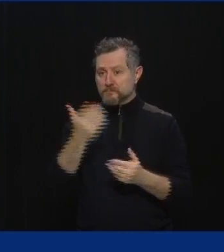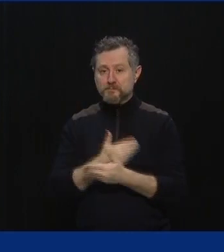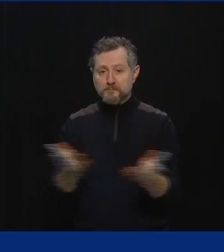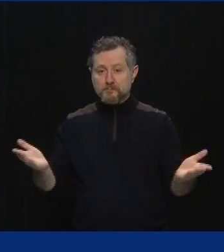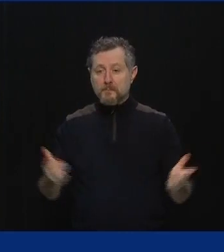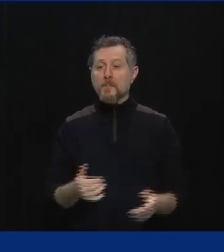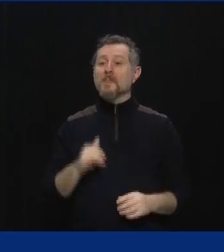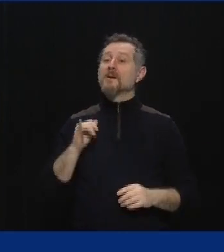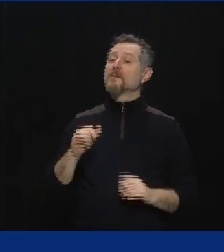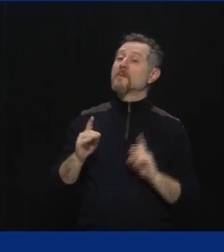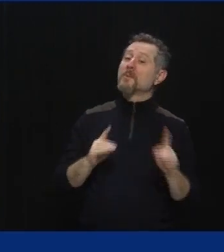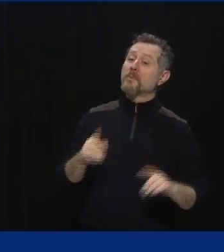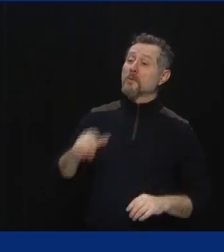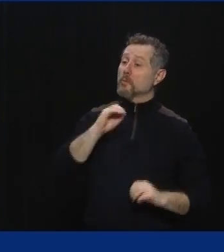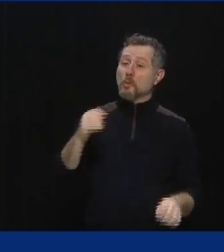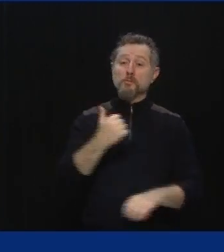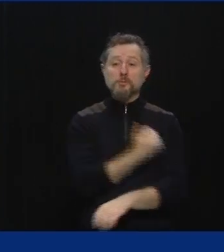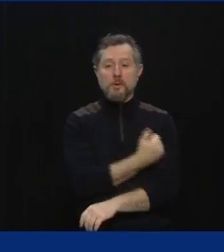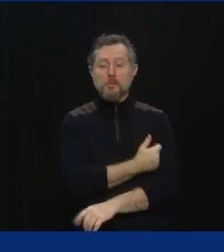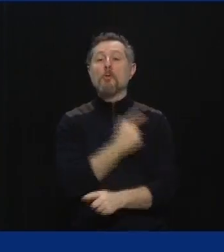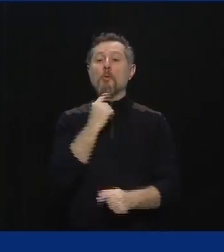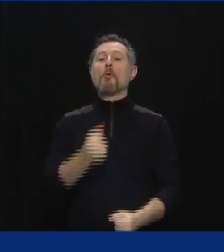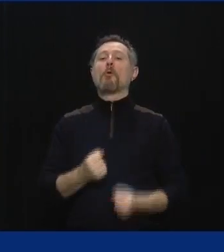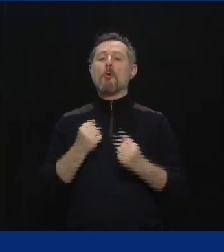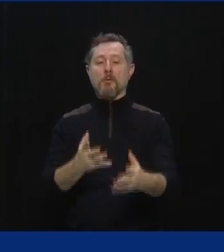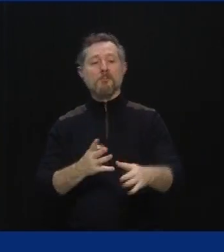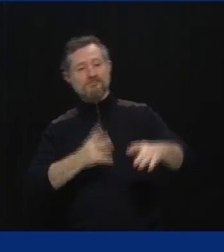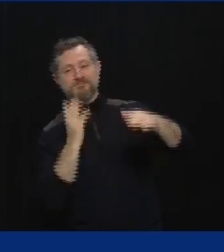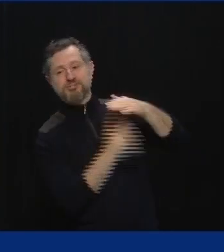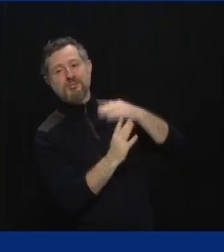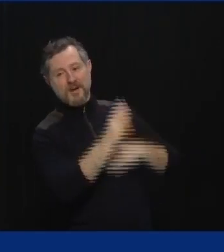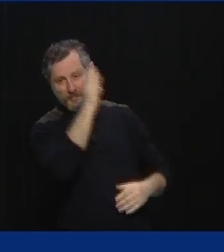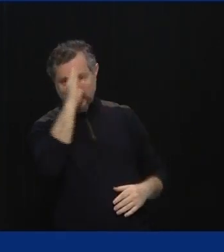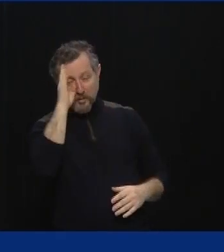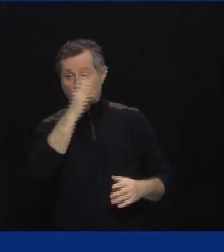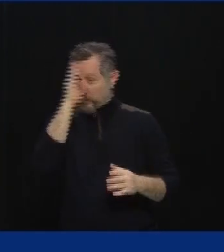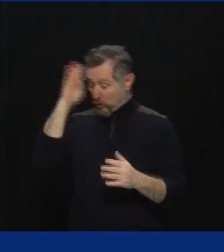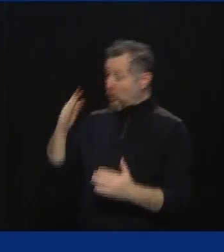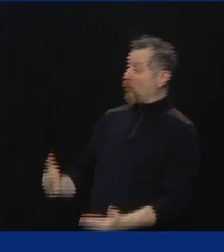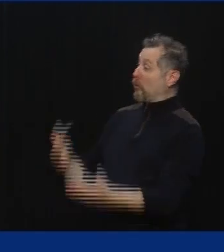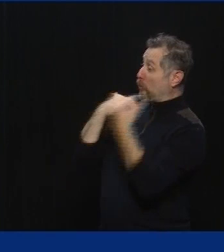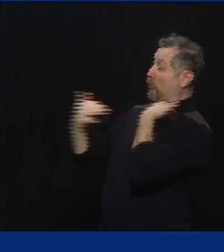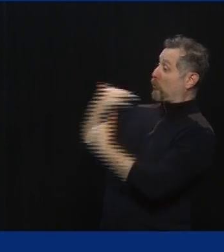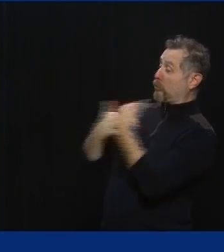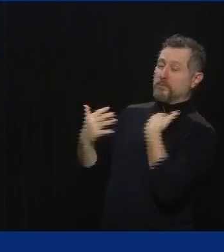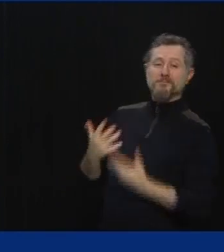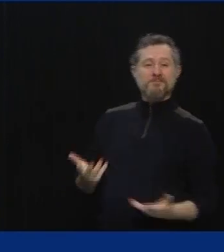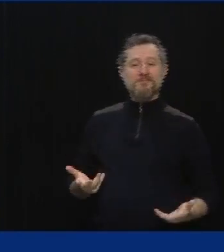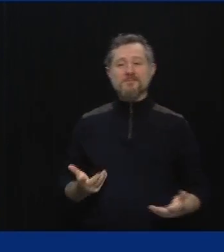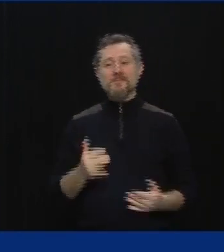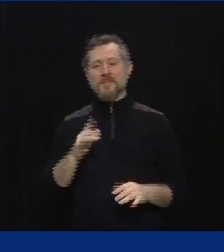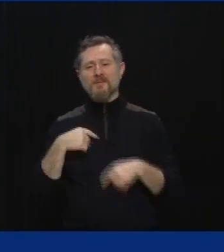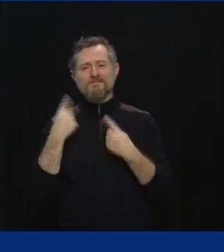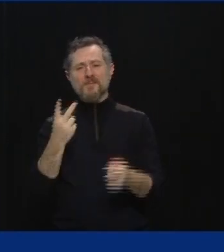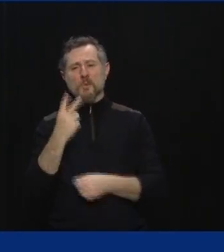on a hospital system that should not have that stress after what they've been through for the last 2 years. So this